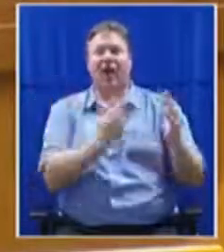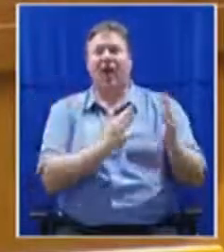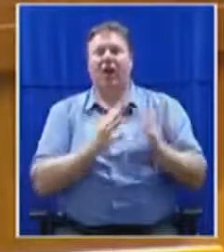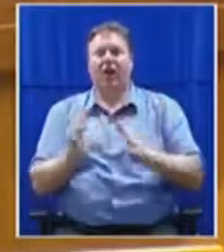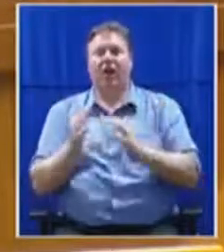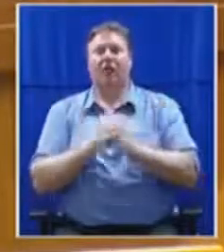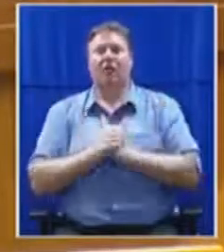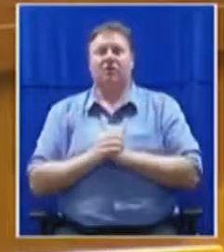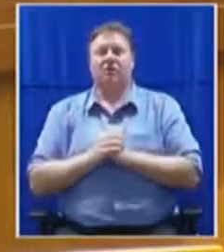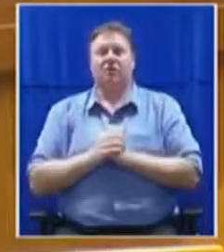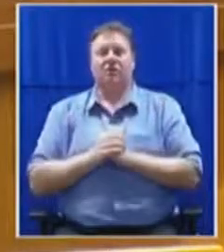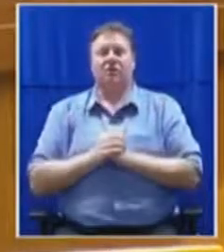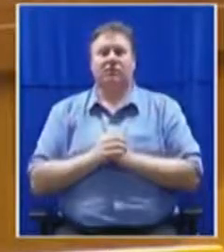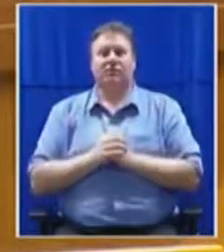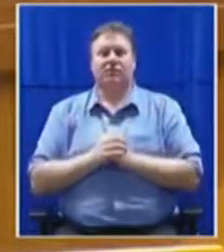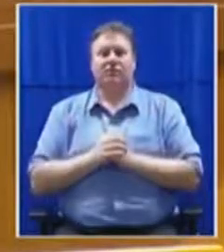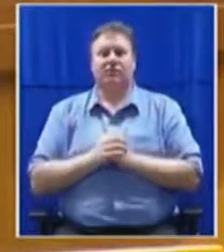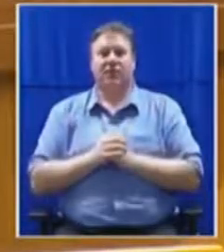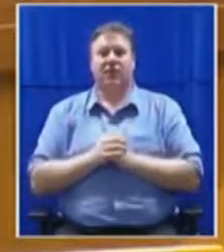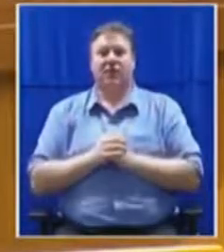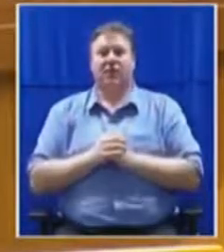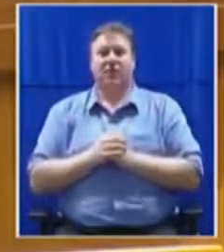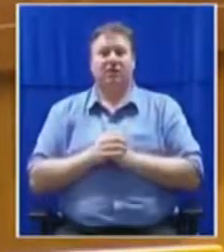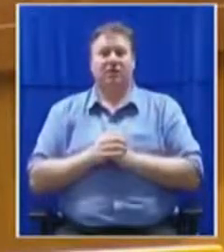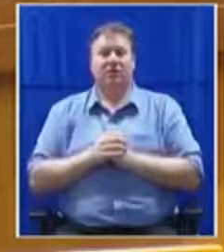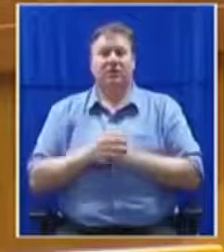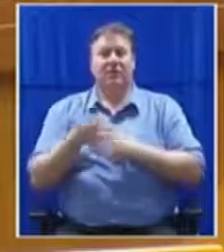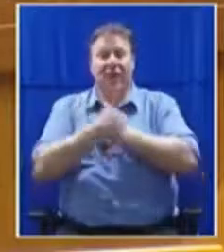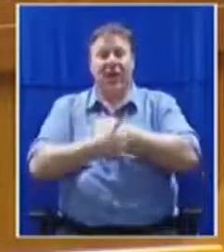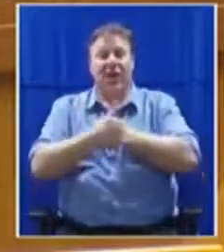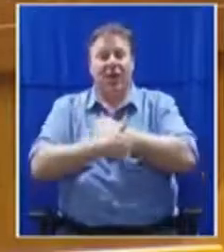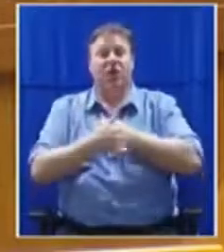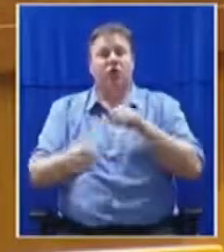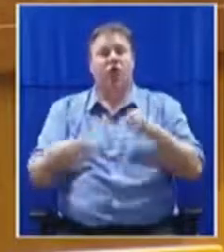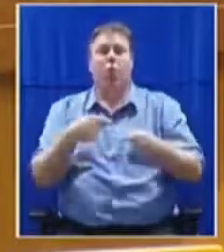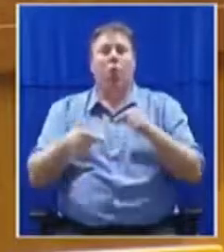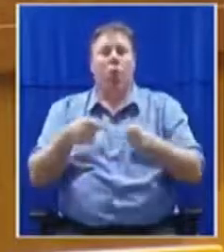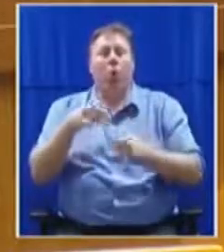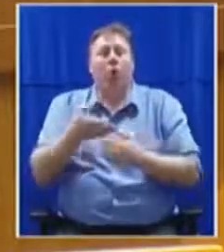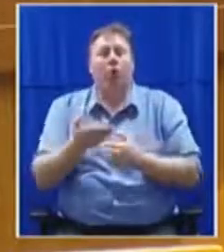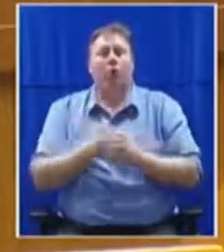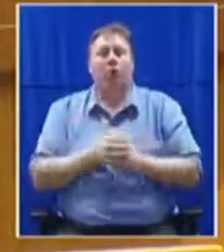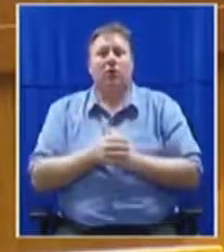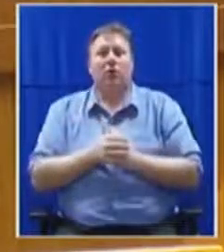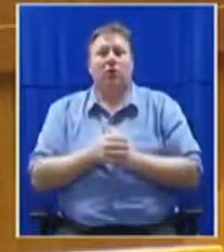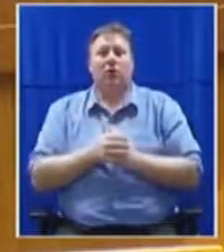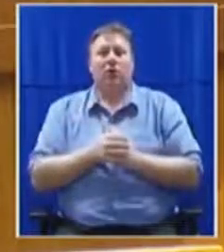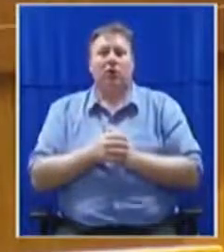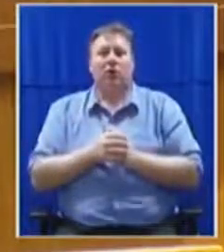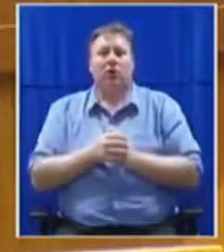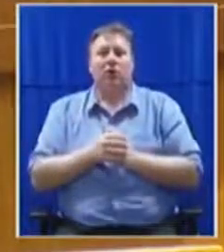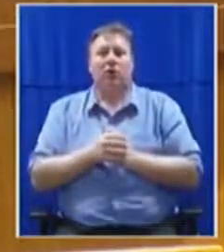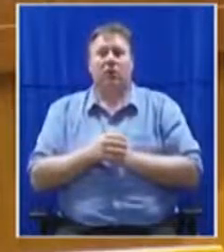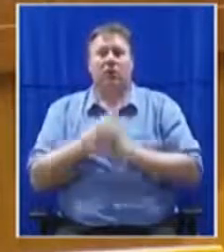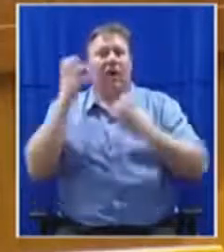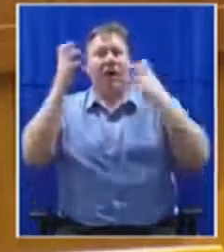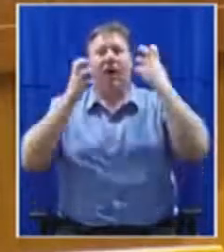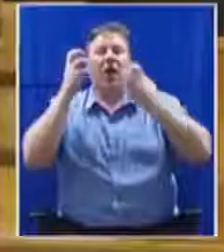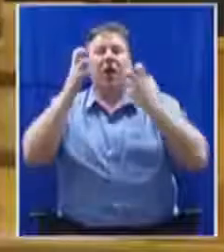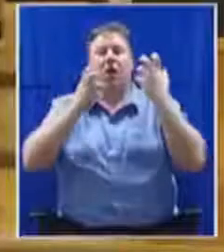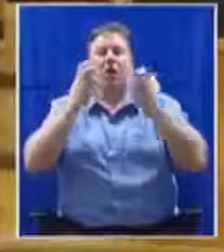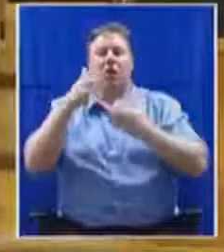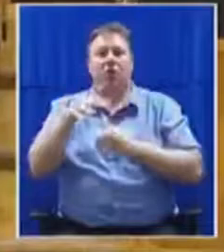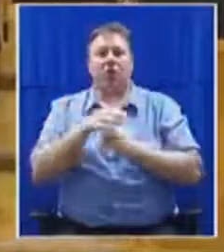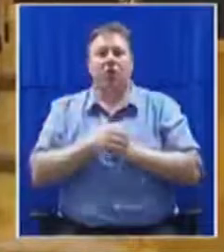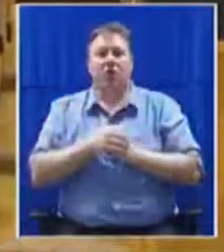We are indeed a country at war. At the battleground of this chaos, the massive shadow